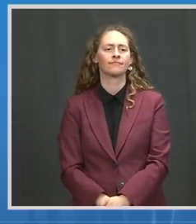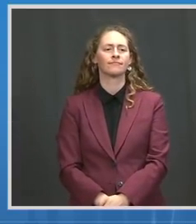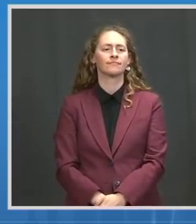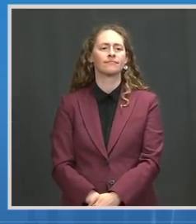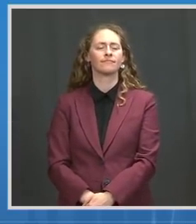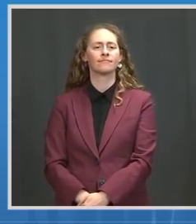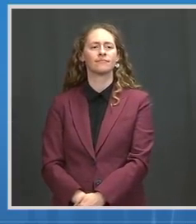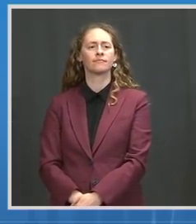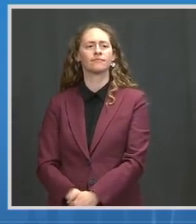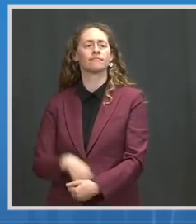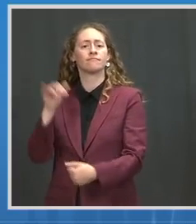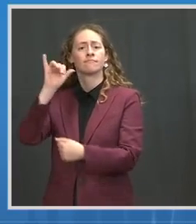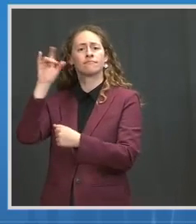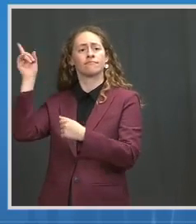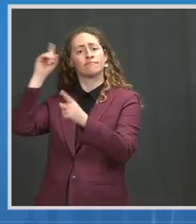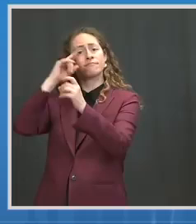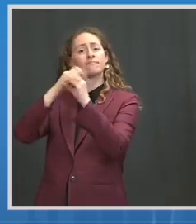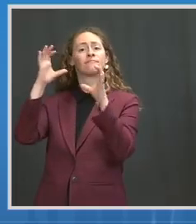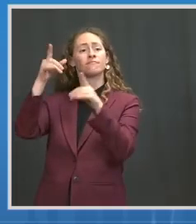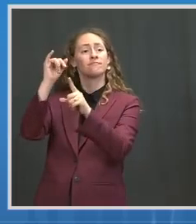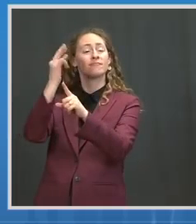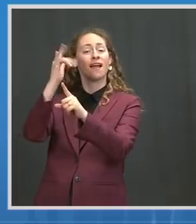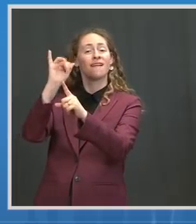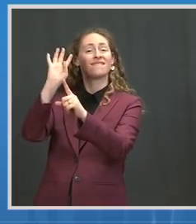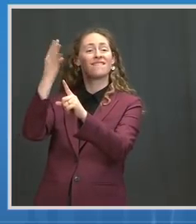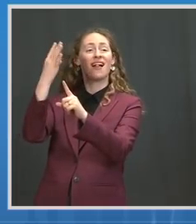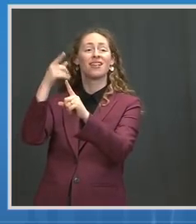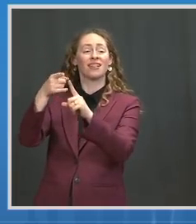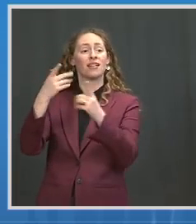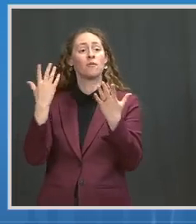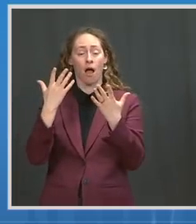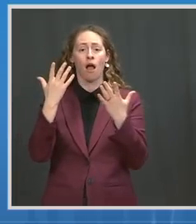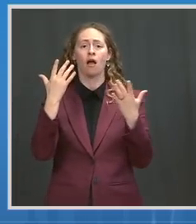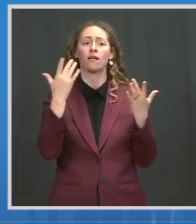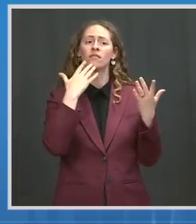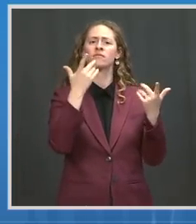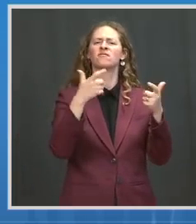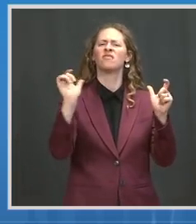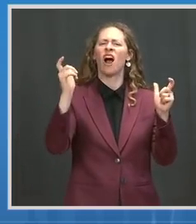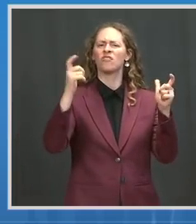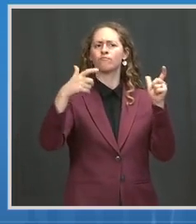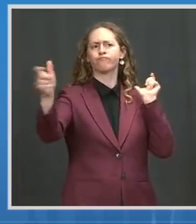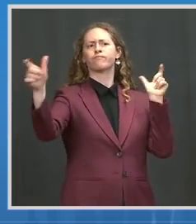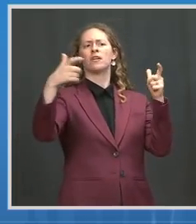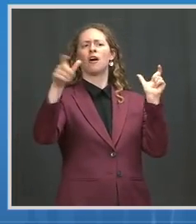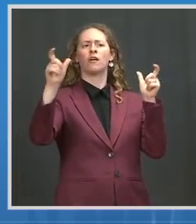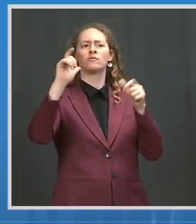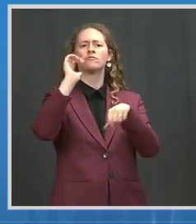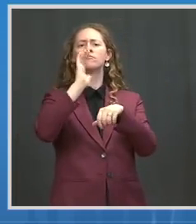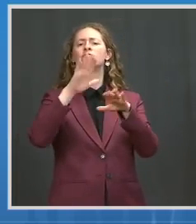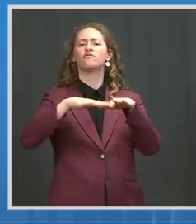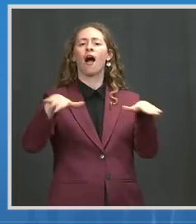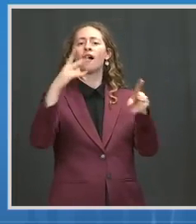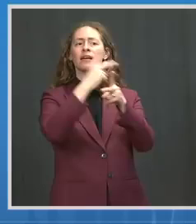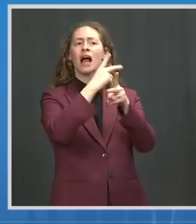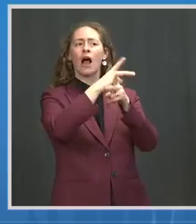nation's largest childcare providers will offer free childcare to parents and caregivers getting vaccinated and anybody recuperating from